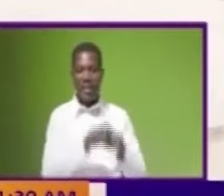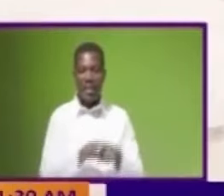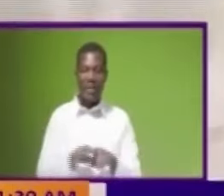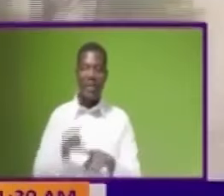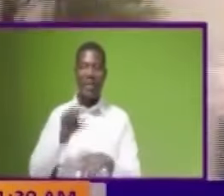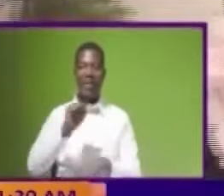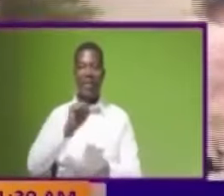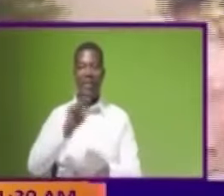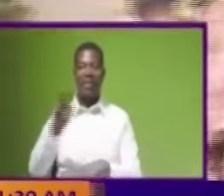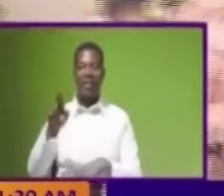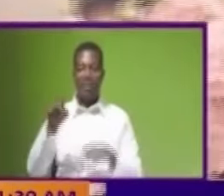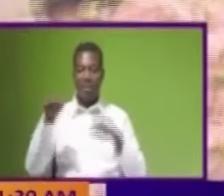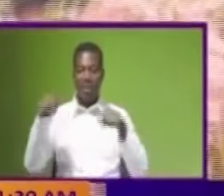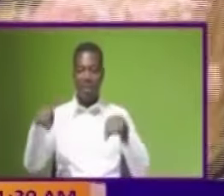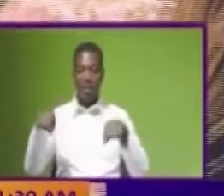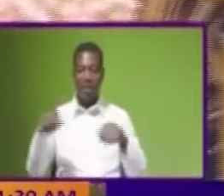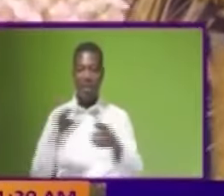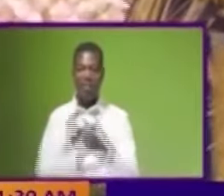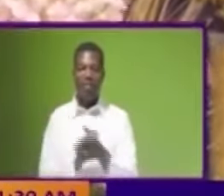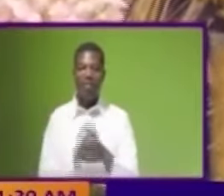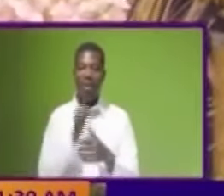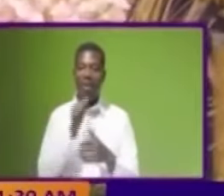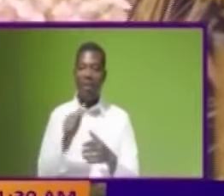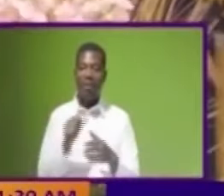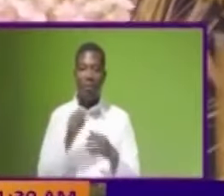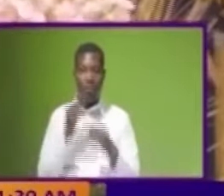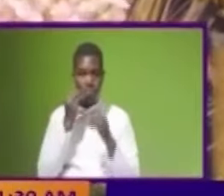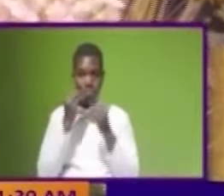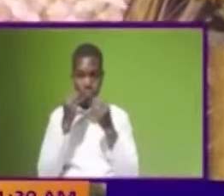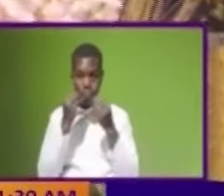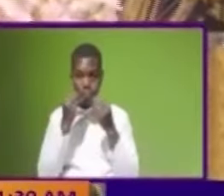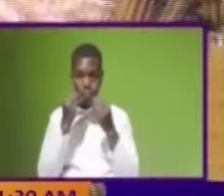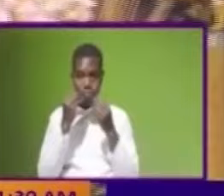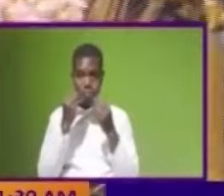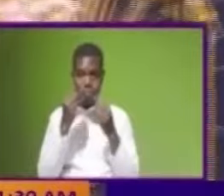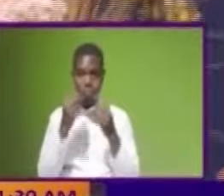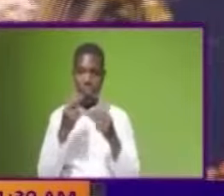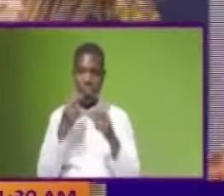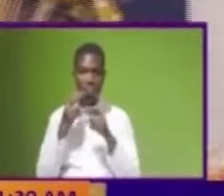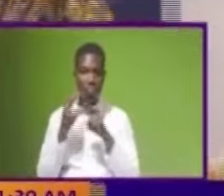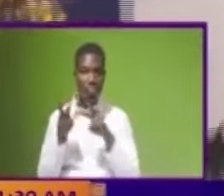are memboyed, mean for a cool view.